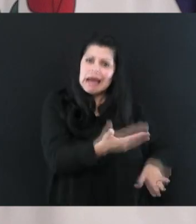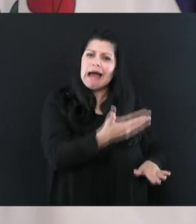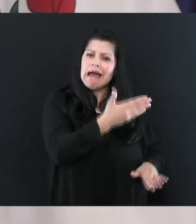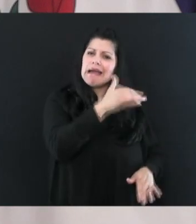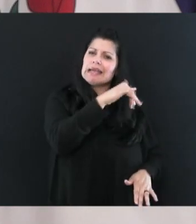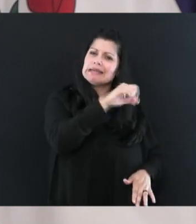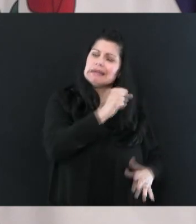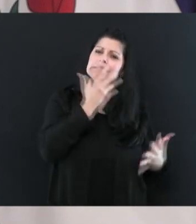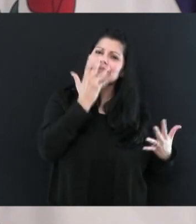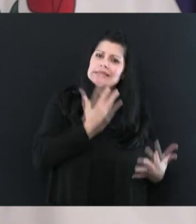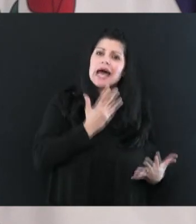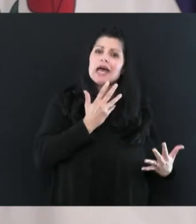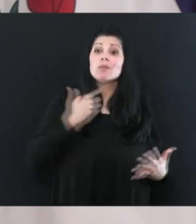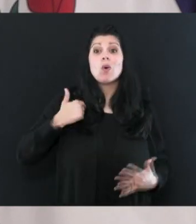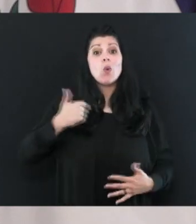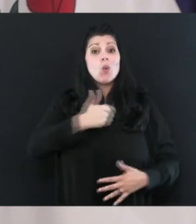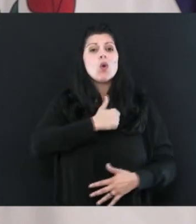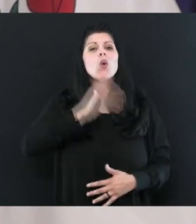Surely we have